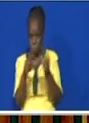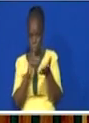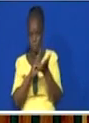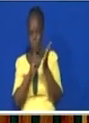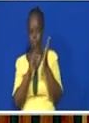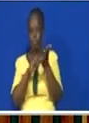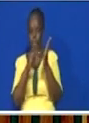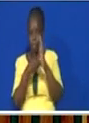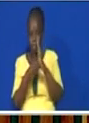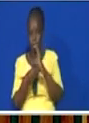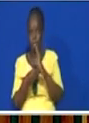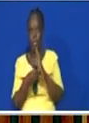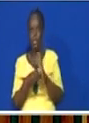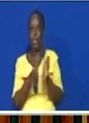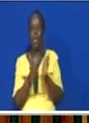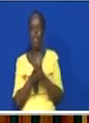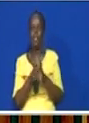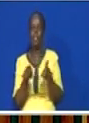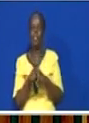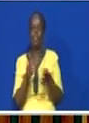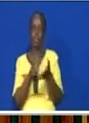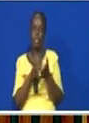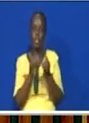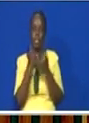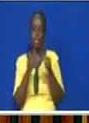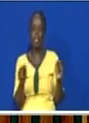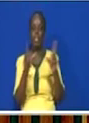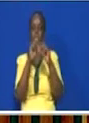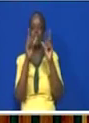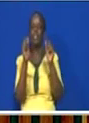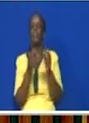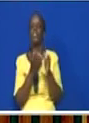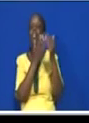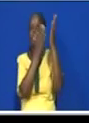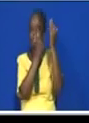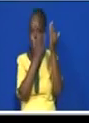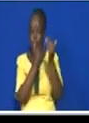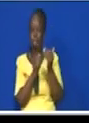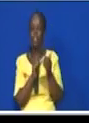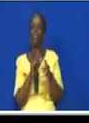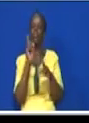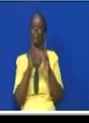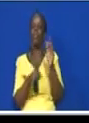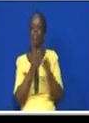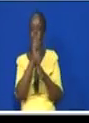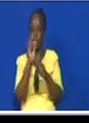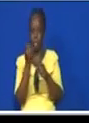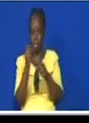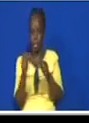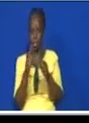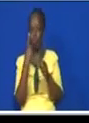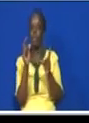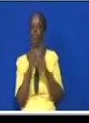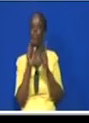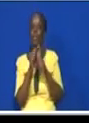means. And in this case, a clear statement is required. You cannot write one word